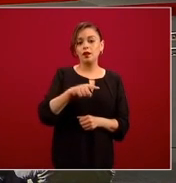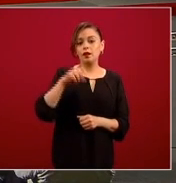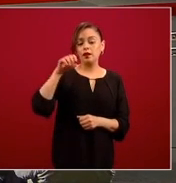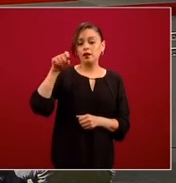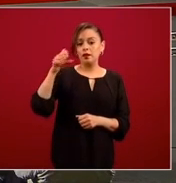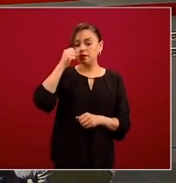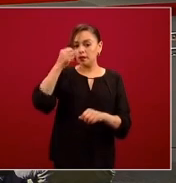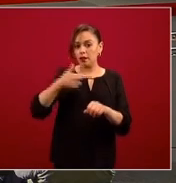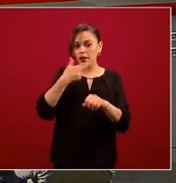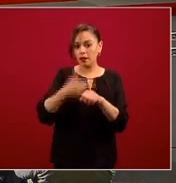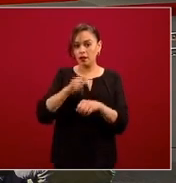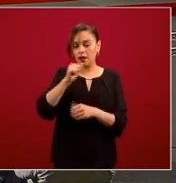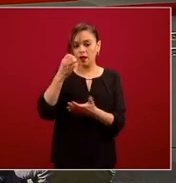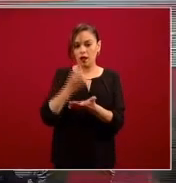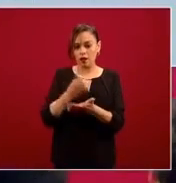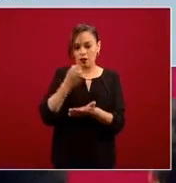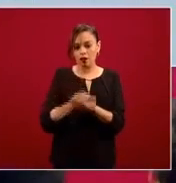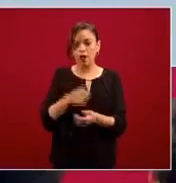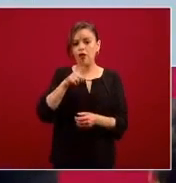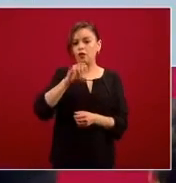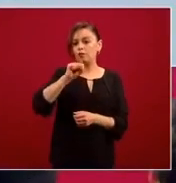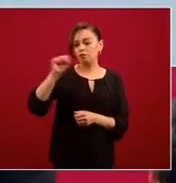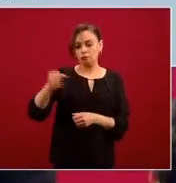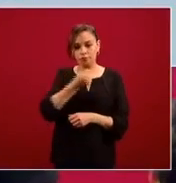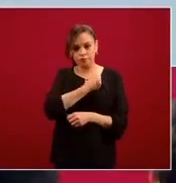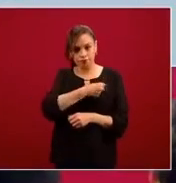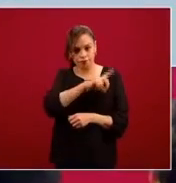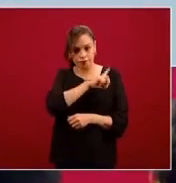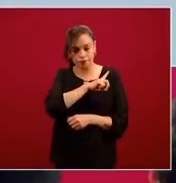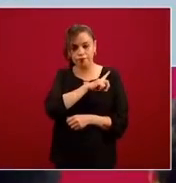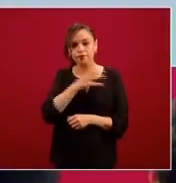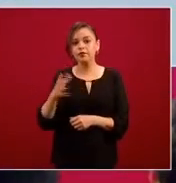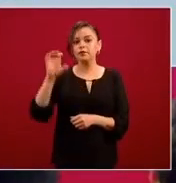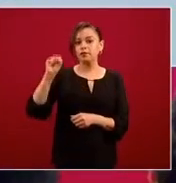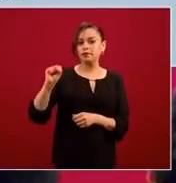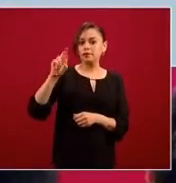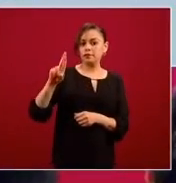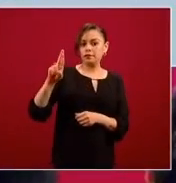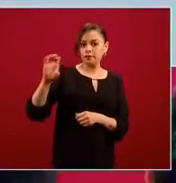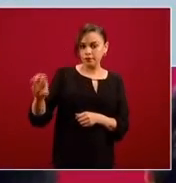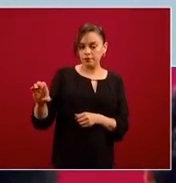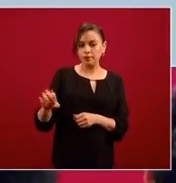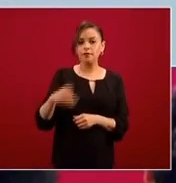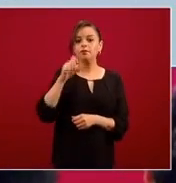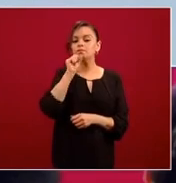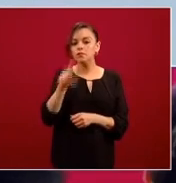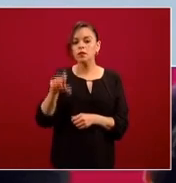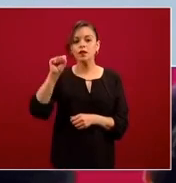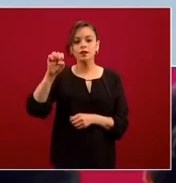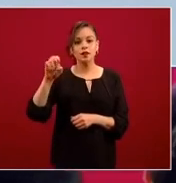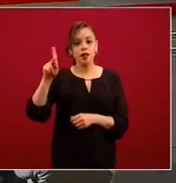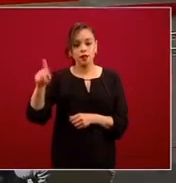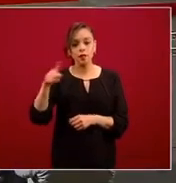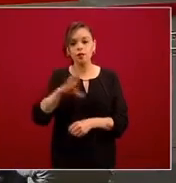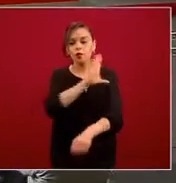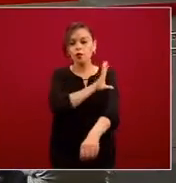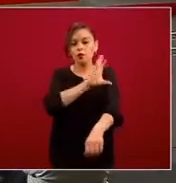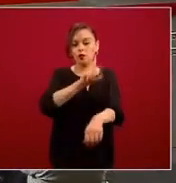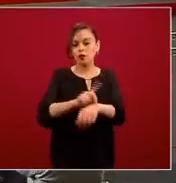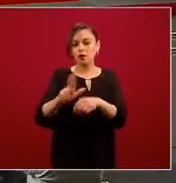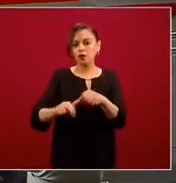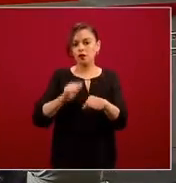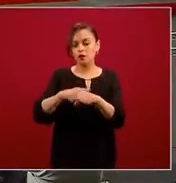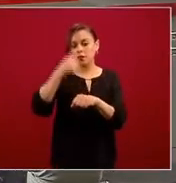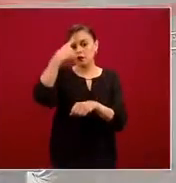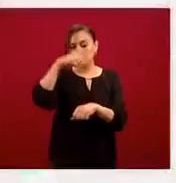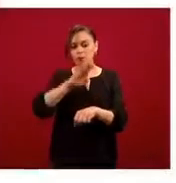has been done by the Ministry of Health, by Foreign Affairs, by